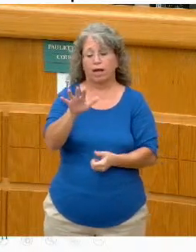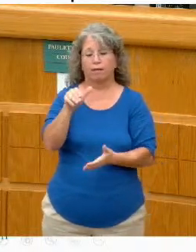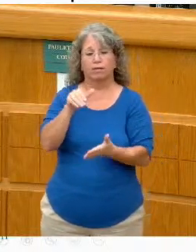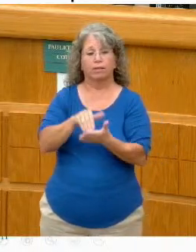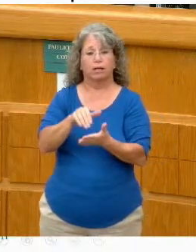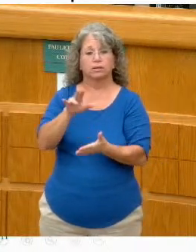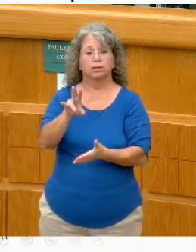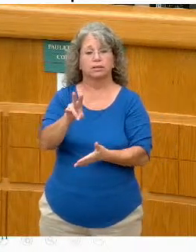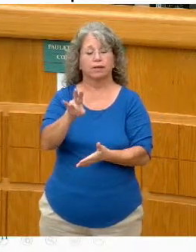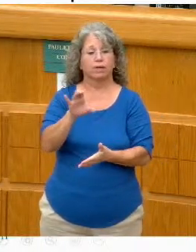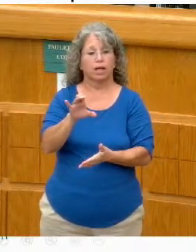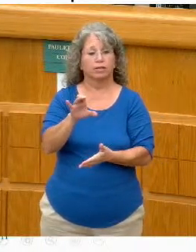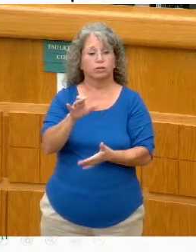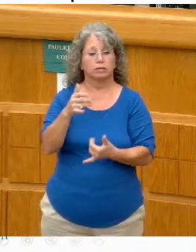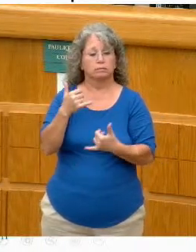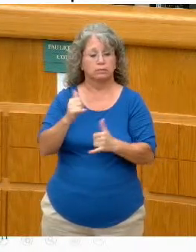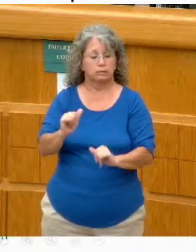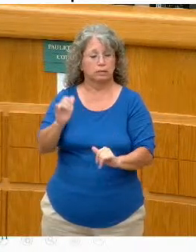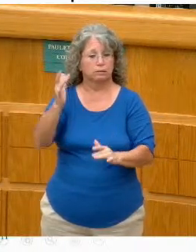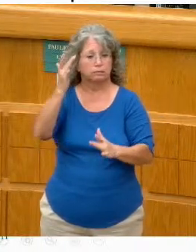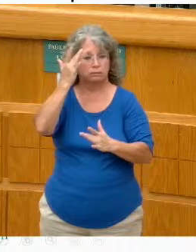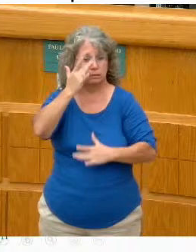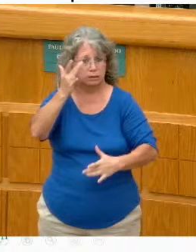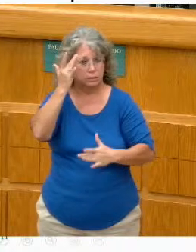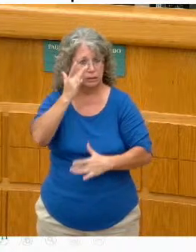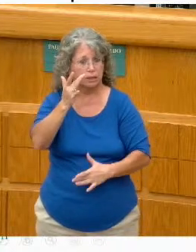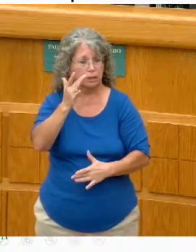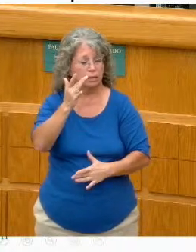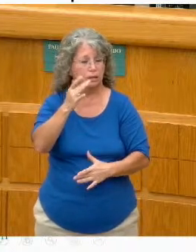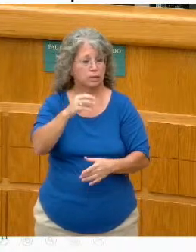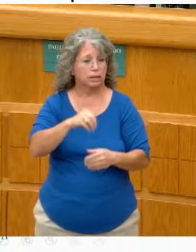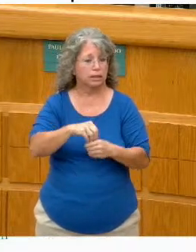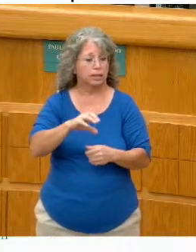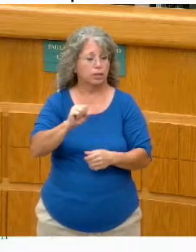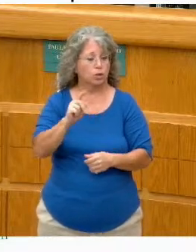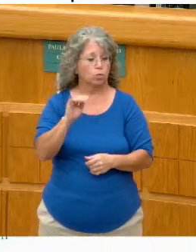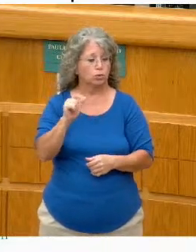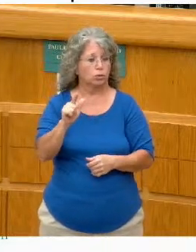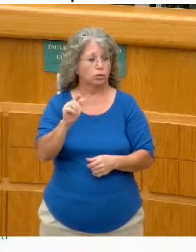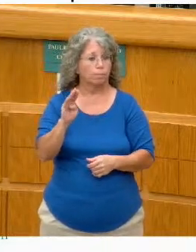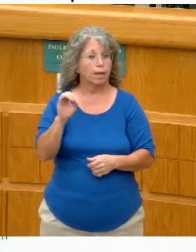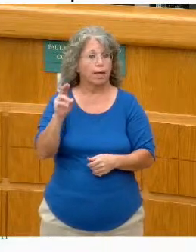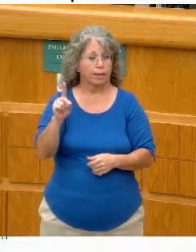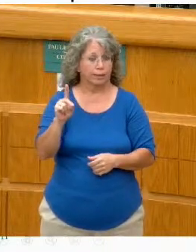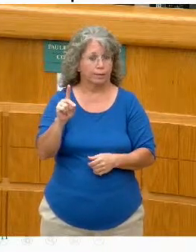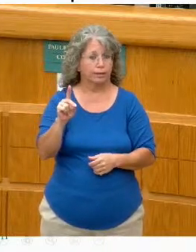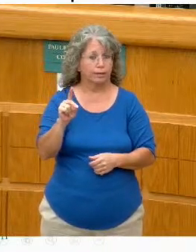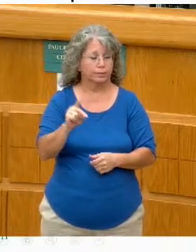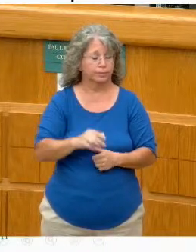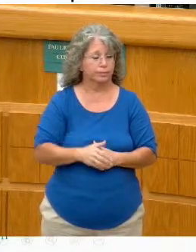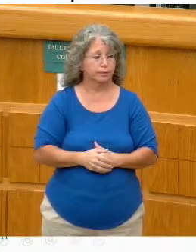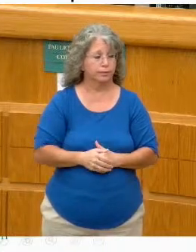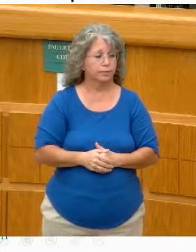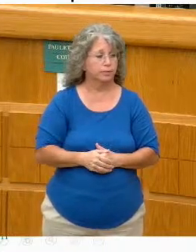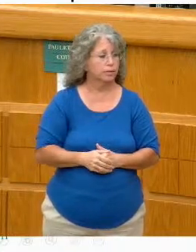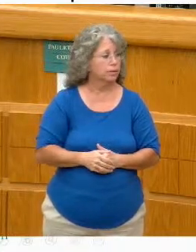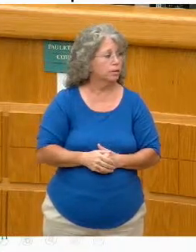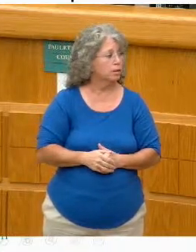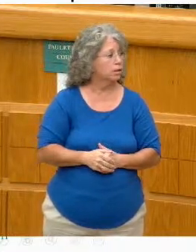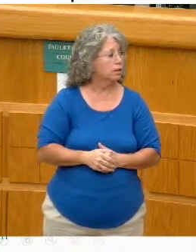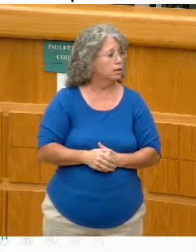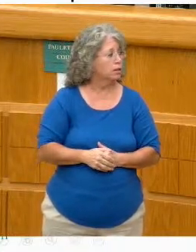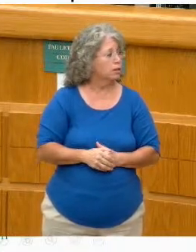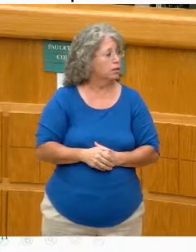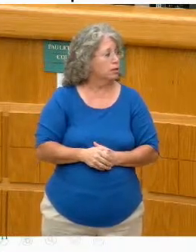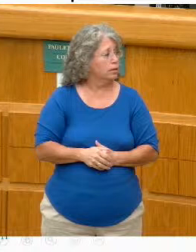5,700 active confirmed cases in the coastal bend area right now. just for some context, we did have a first